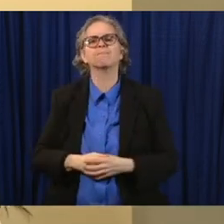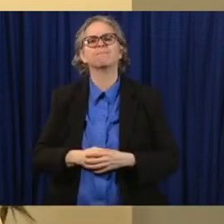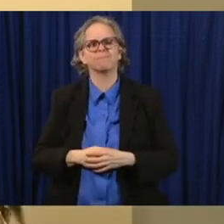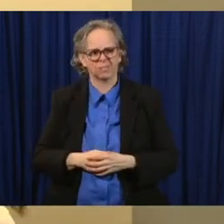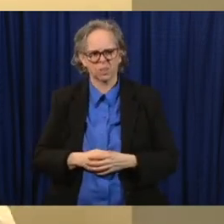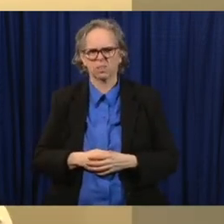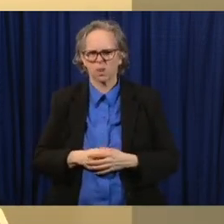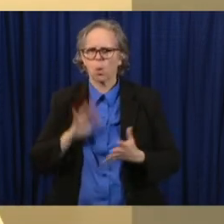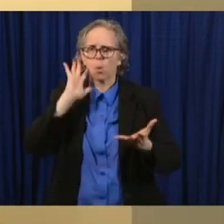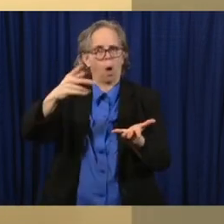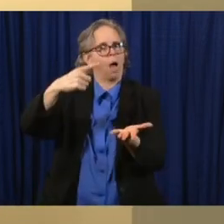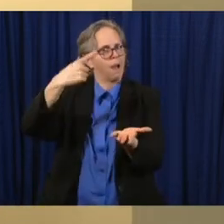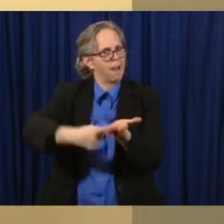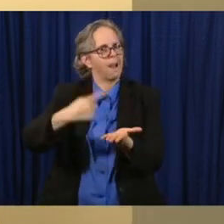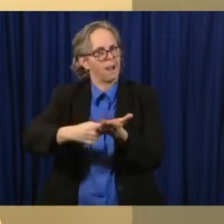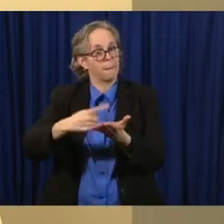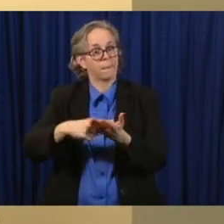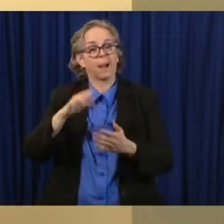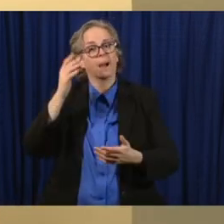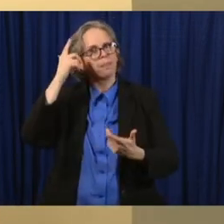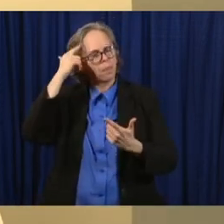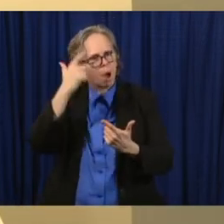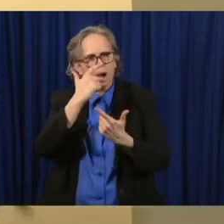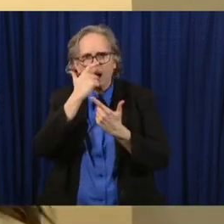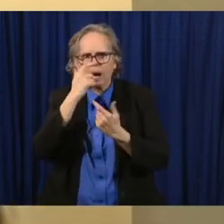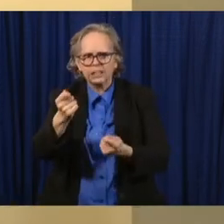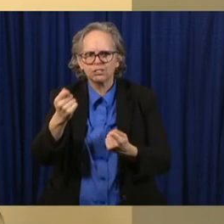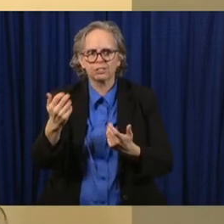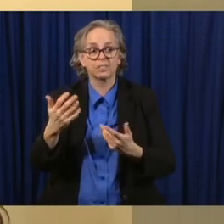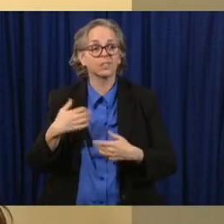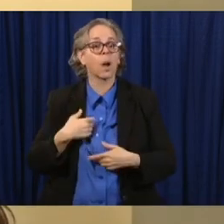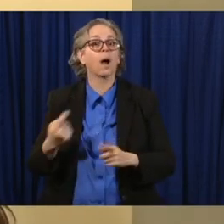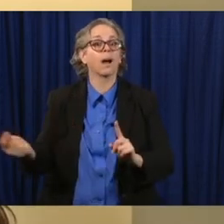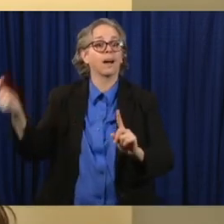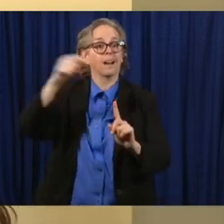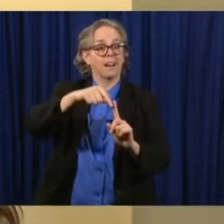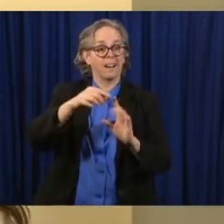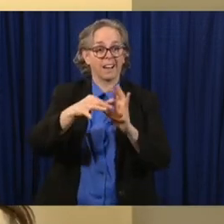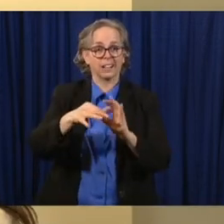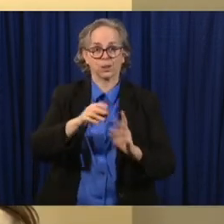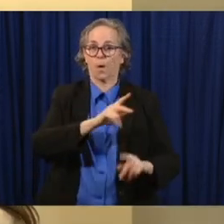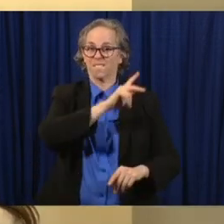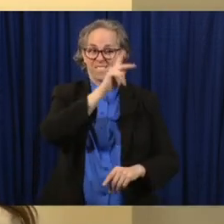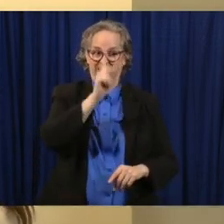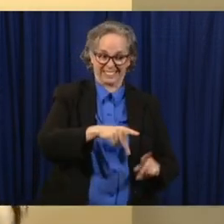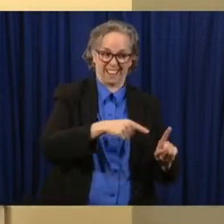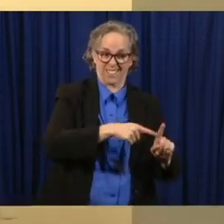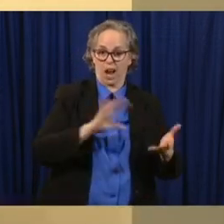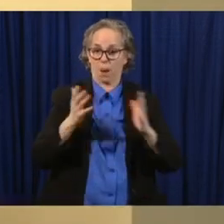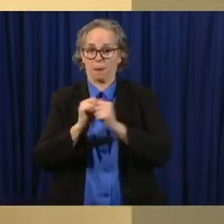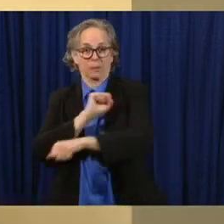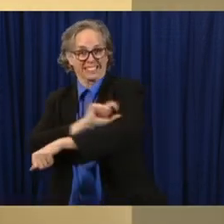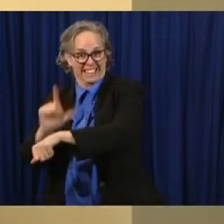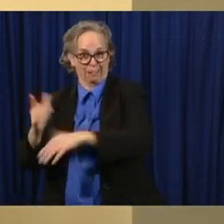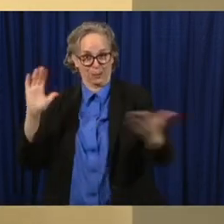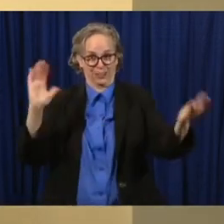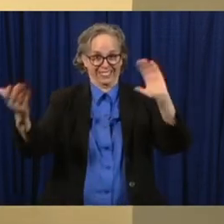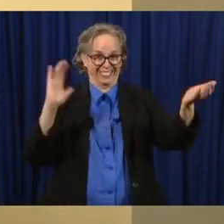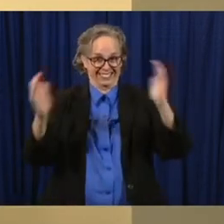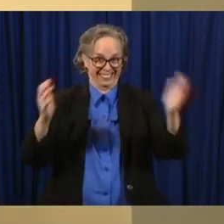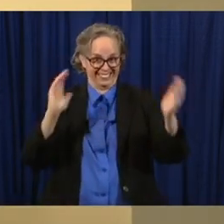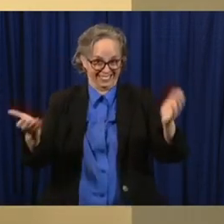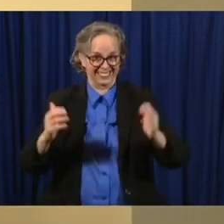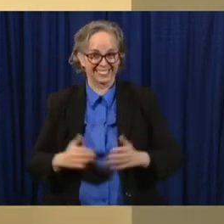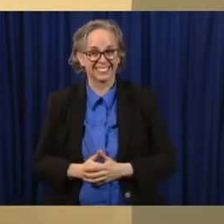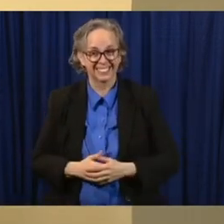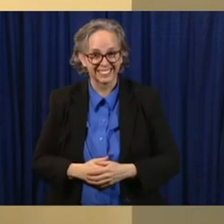was interesting to go even back to our Philadelphia governor in St. Louis. And so it really was, when